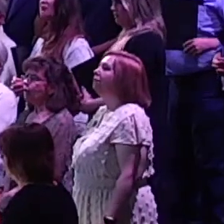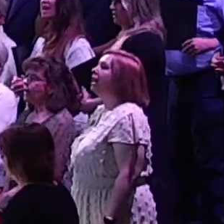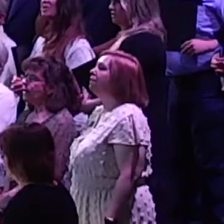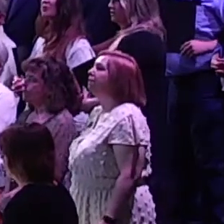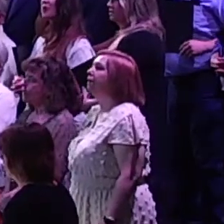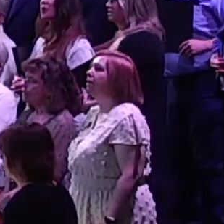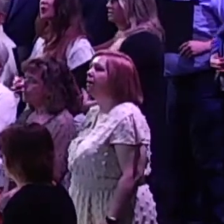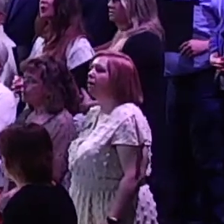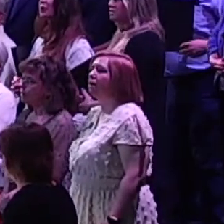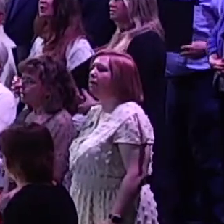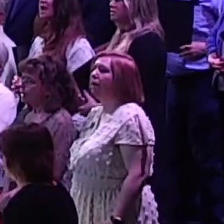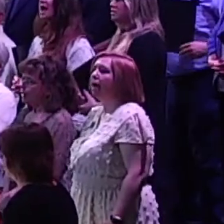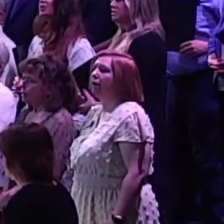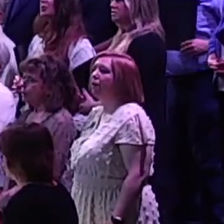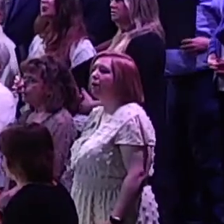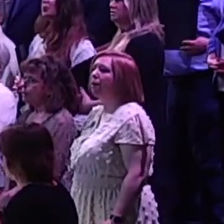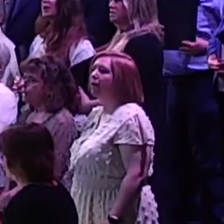are faithful.